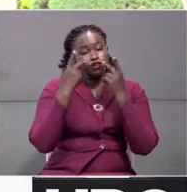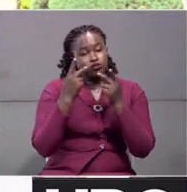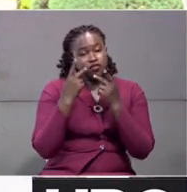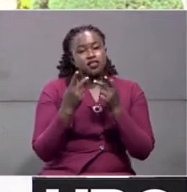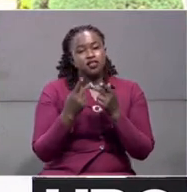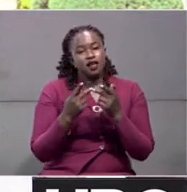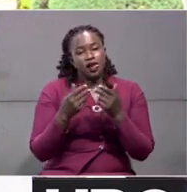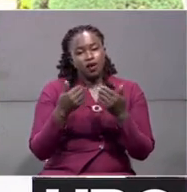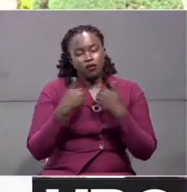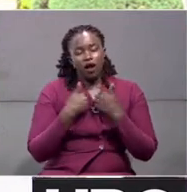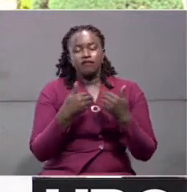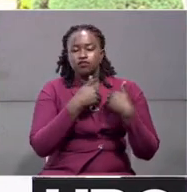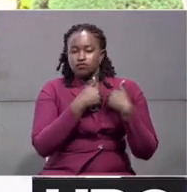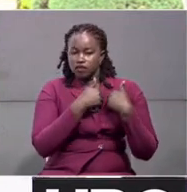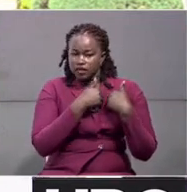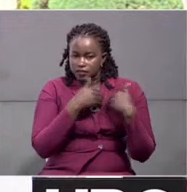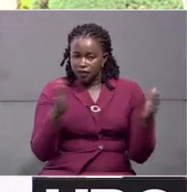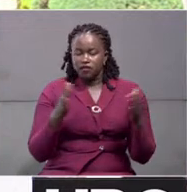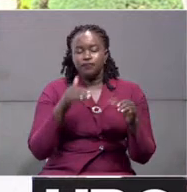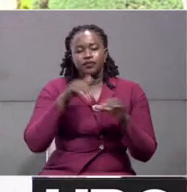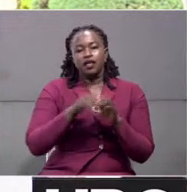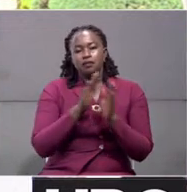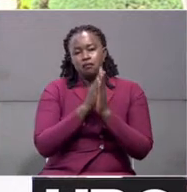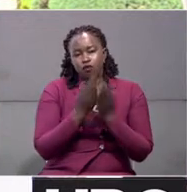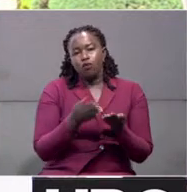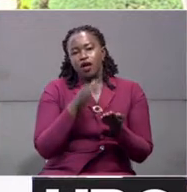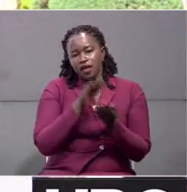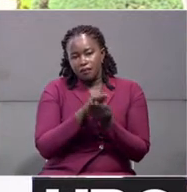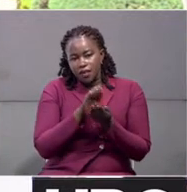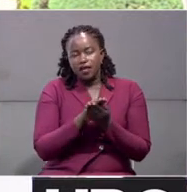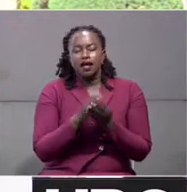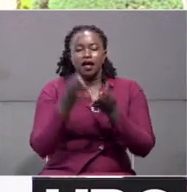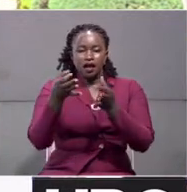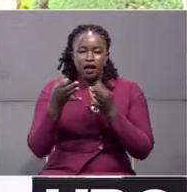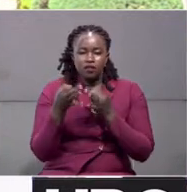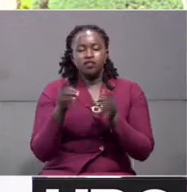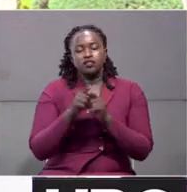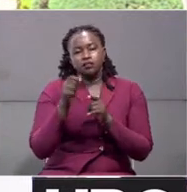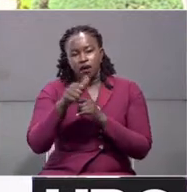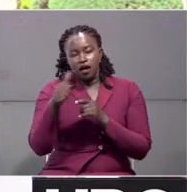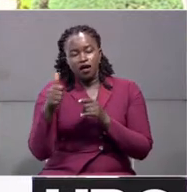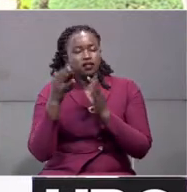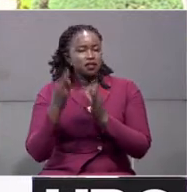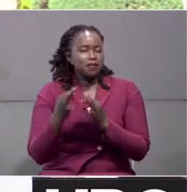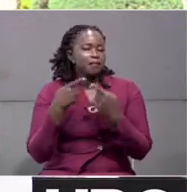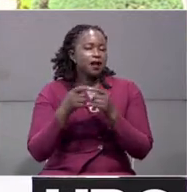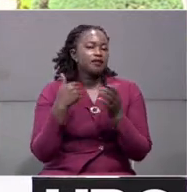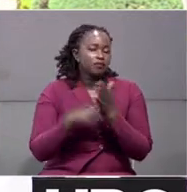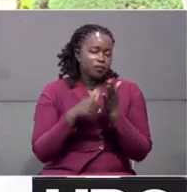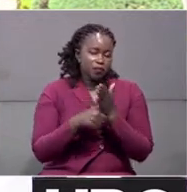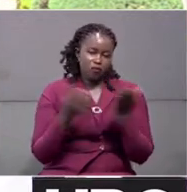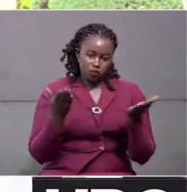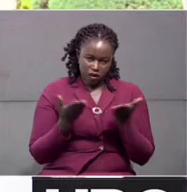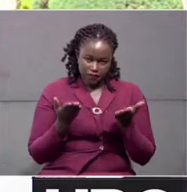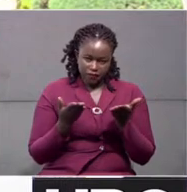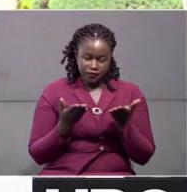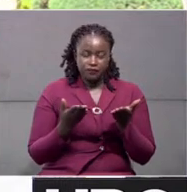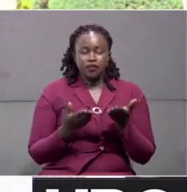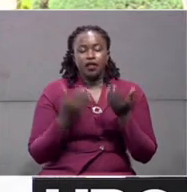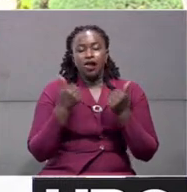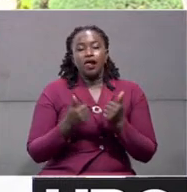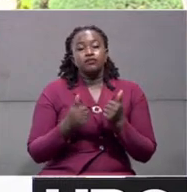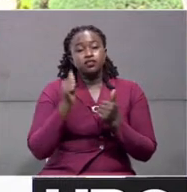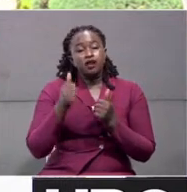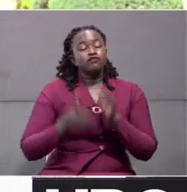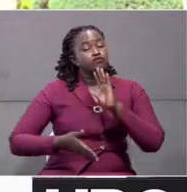is transparency in bookkeeping, accounting, and others. But the problem is that they are